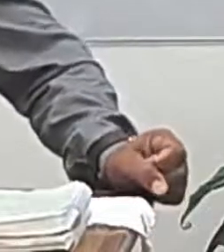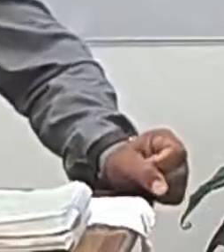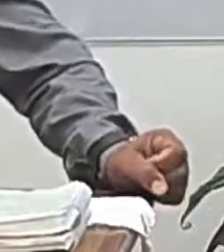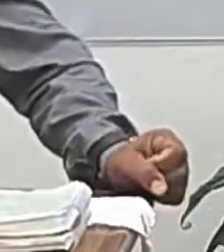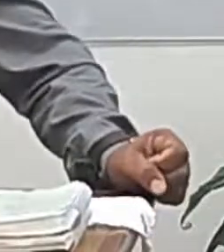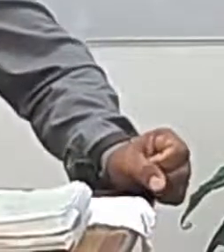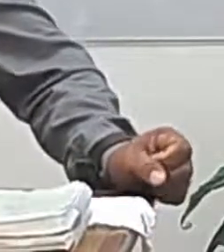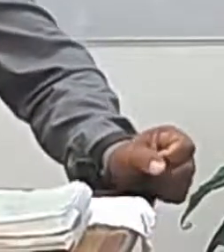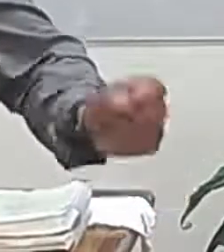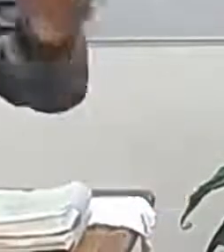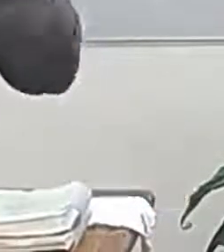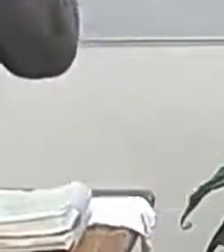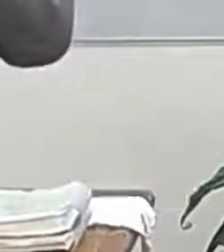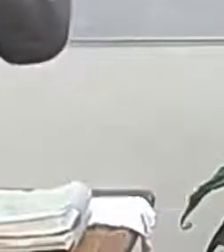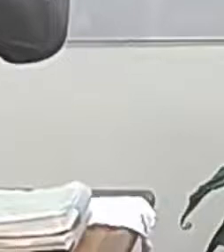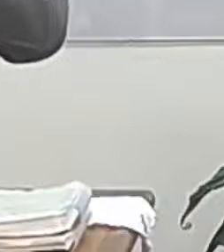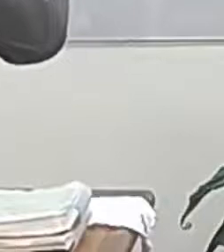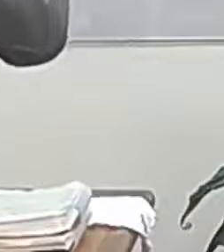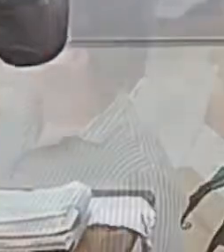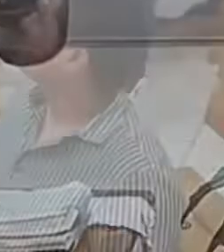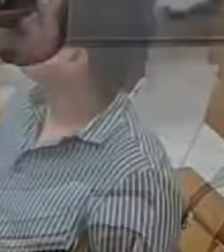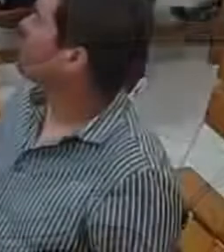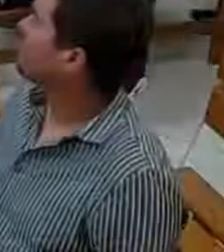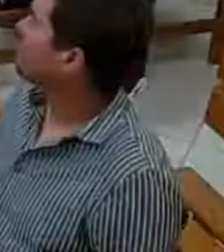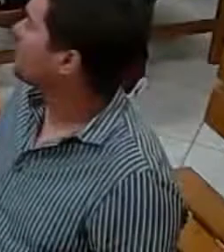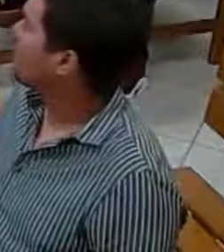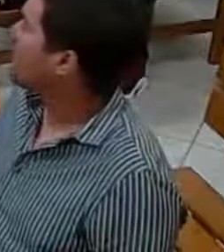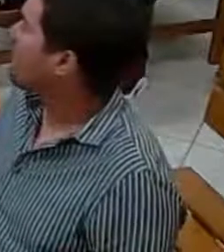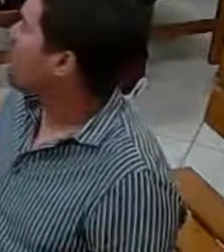I'm waiting to see you all there. Peace of the Lord.